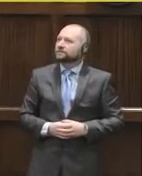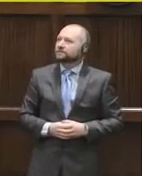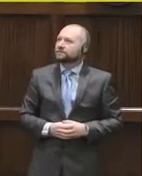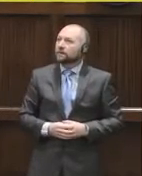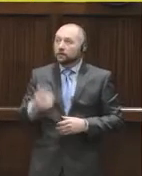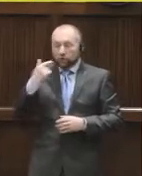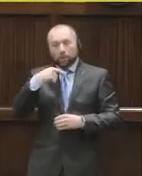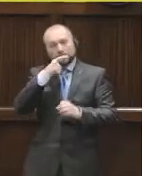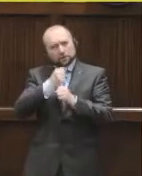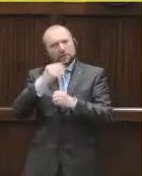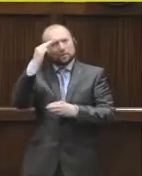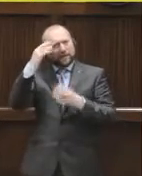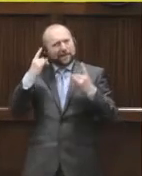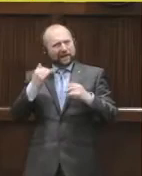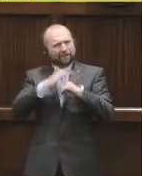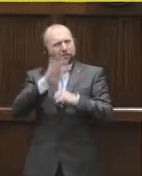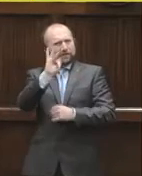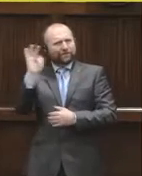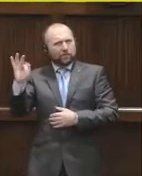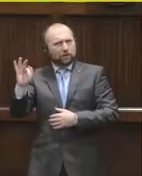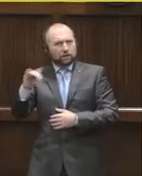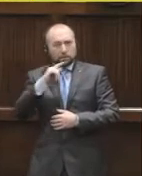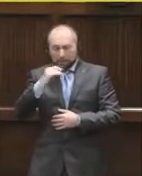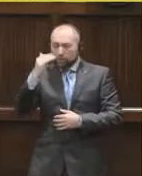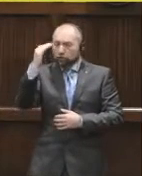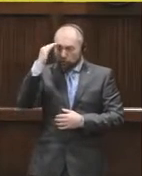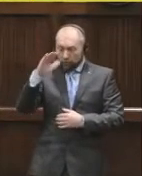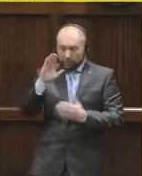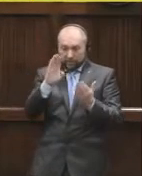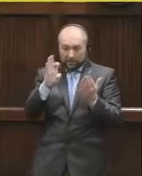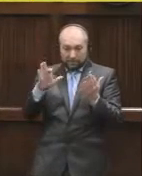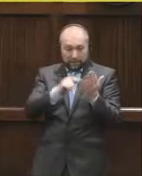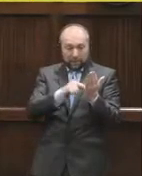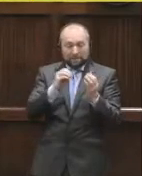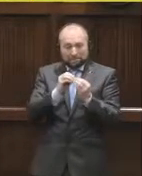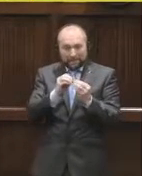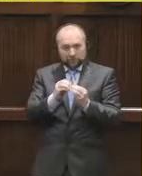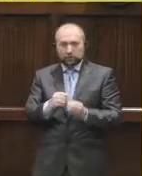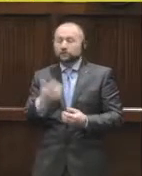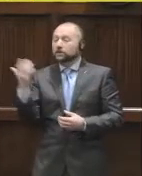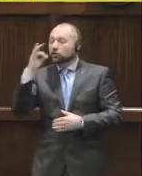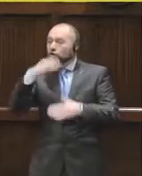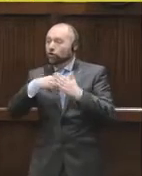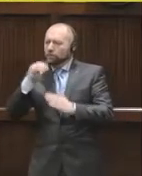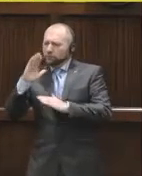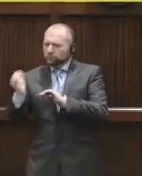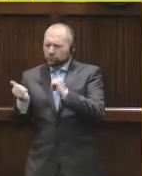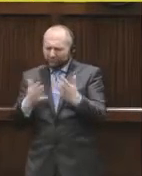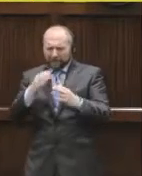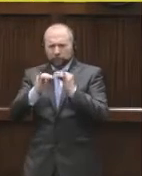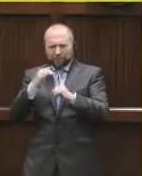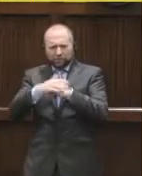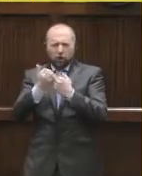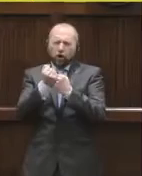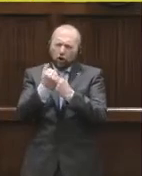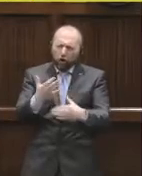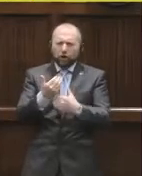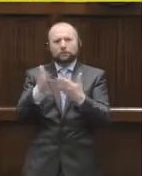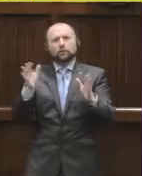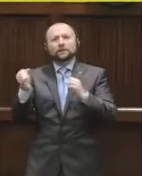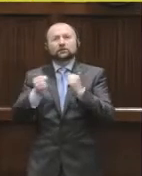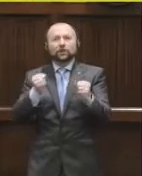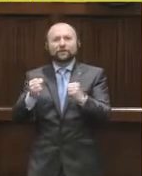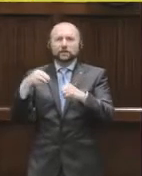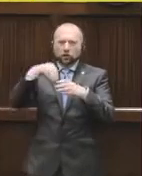health, I know this bill, which puts an onus on the government to provide interpreters in all public services, including hospitals, will